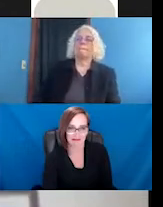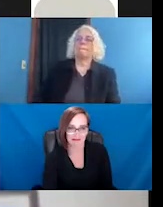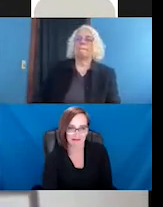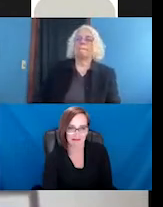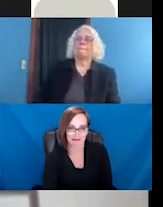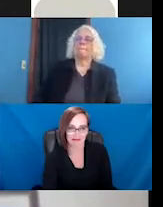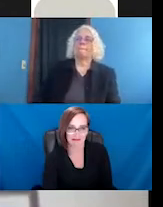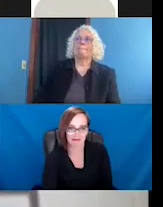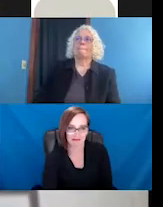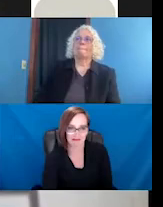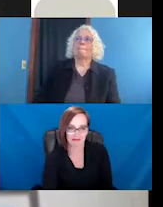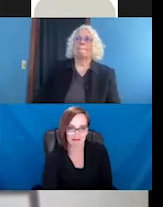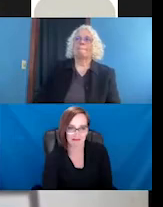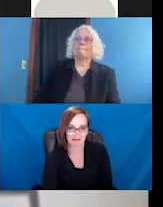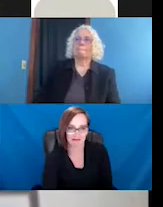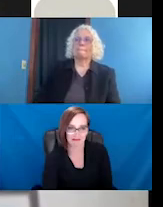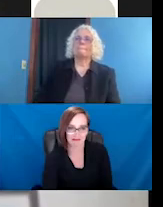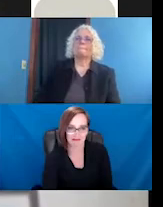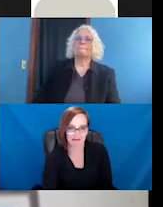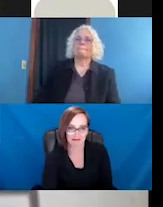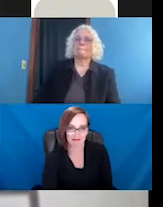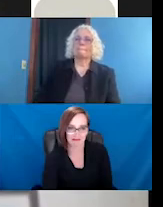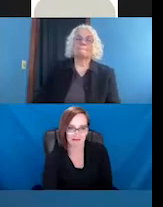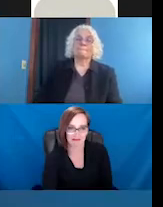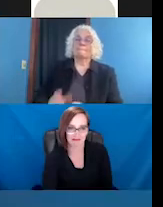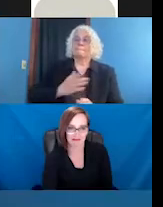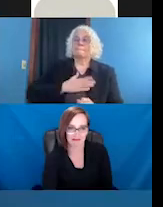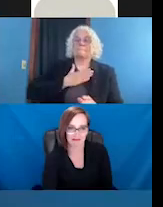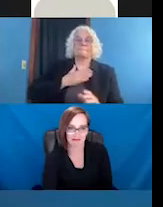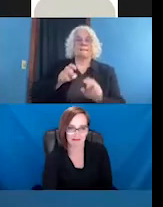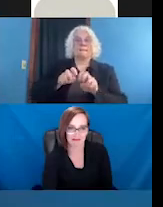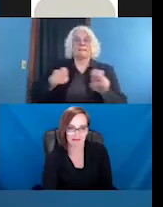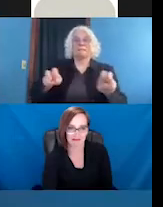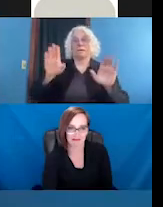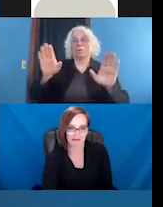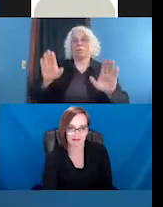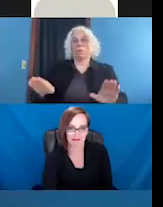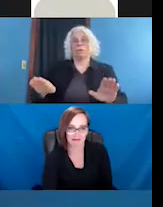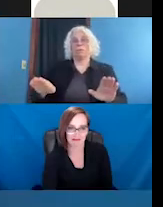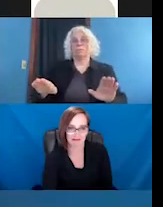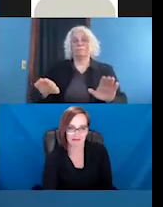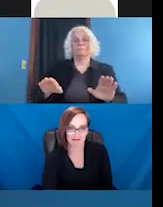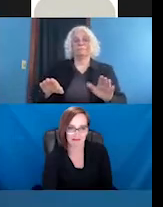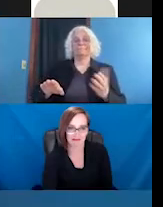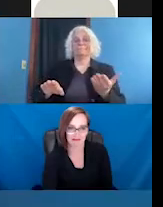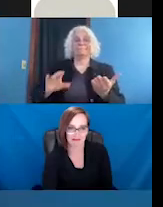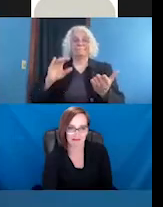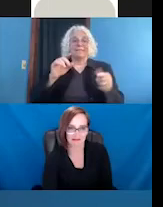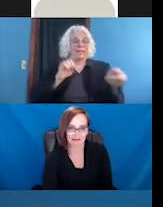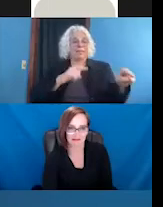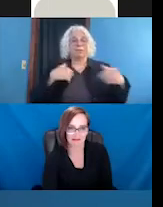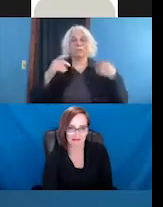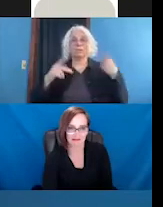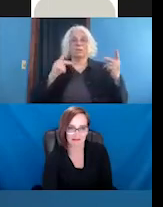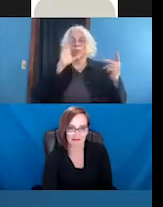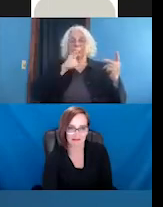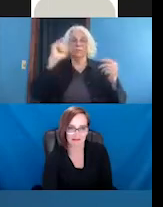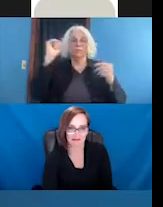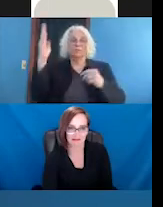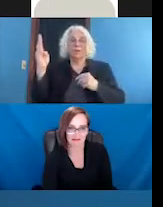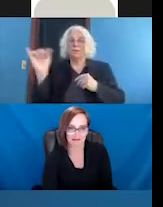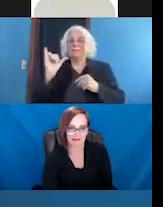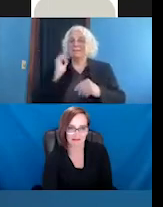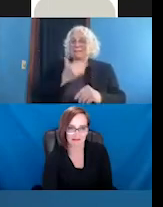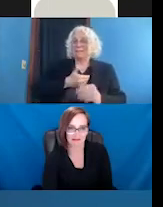think this was a great panel to be on. It helps, all the jobs that youth are seeking are a lot of the jobs that we